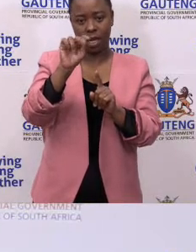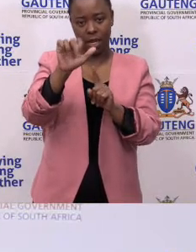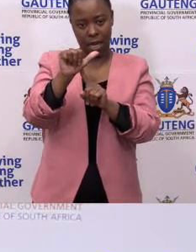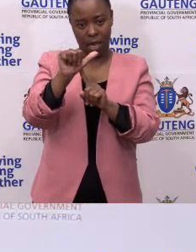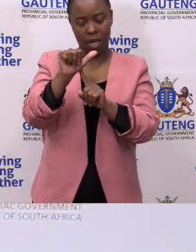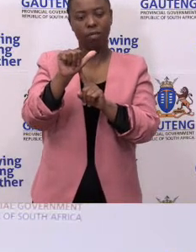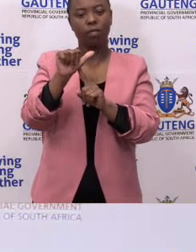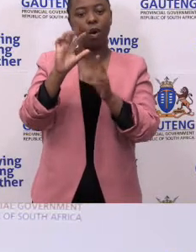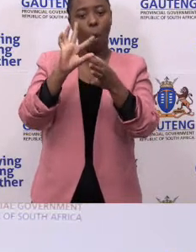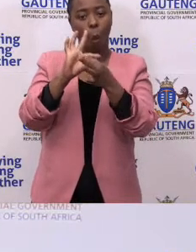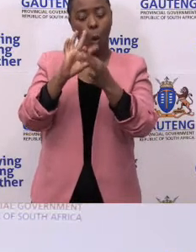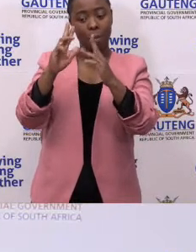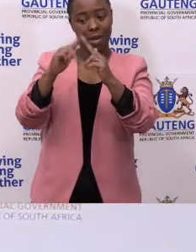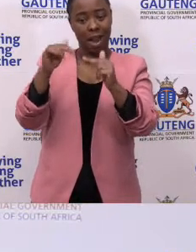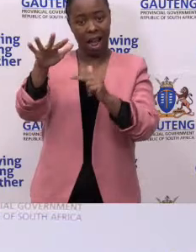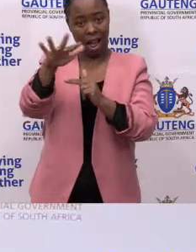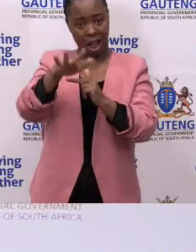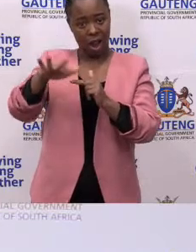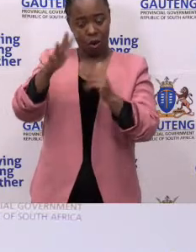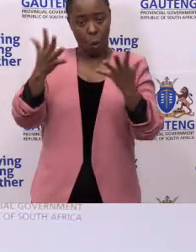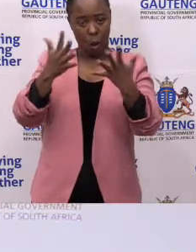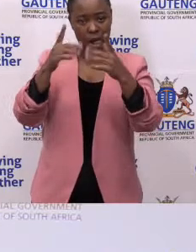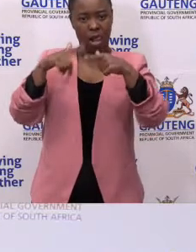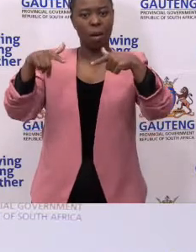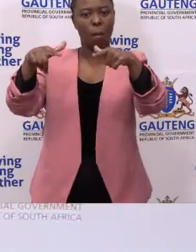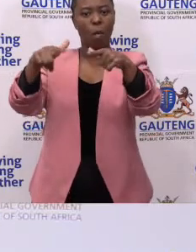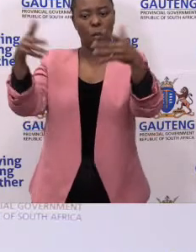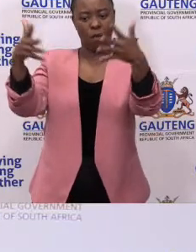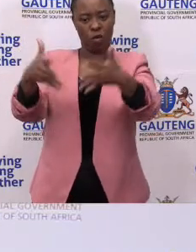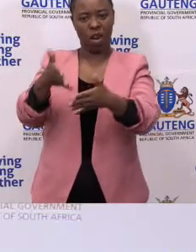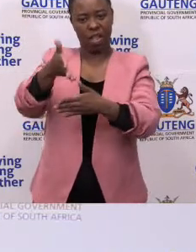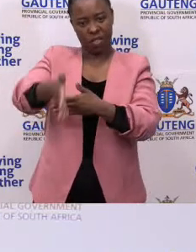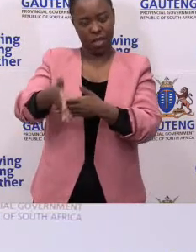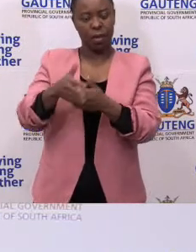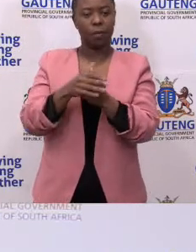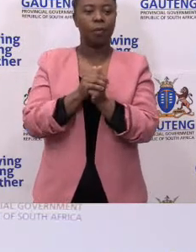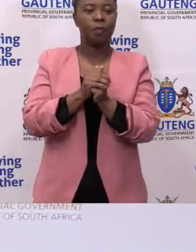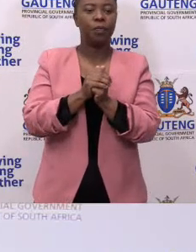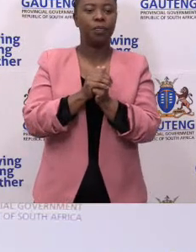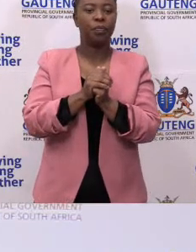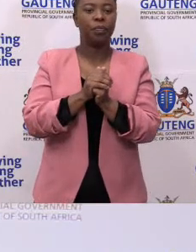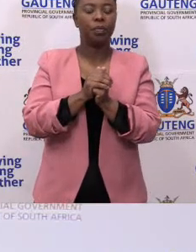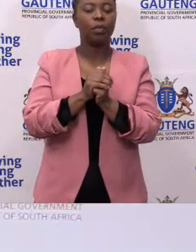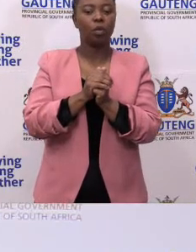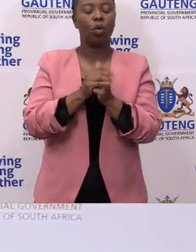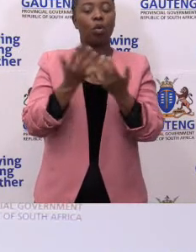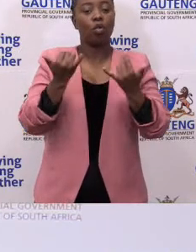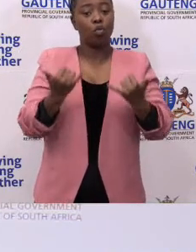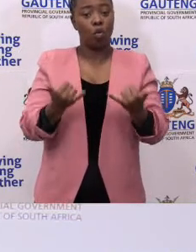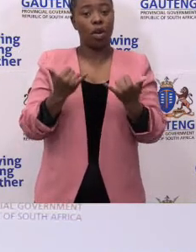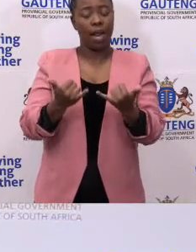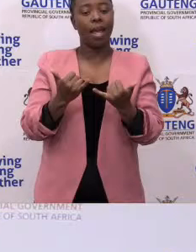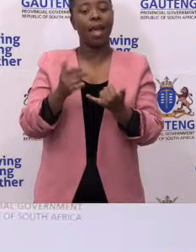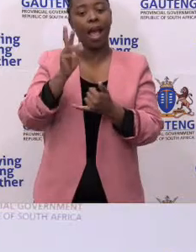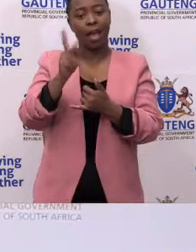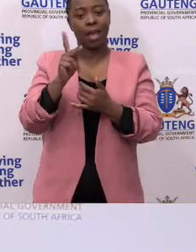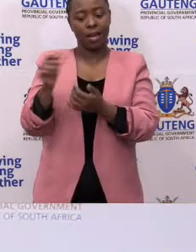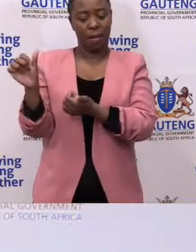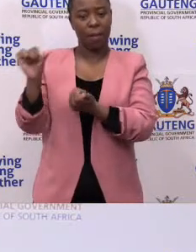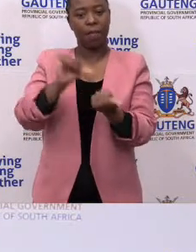his hometown in Limpopo. We also today welcoming back the